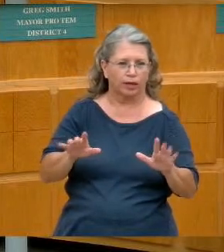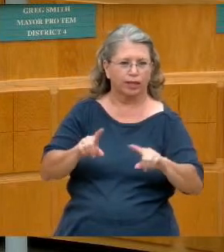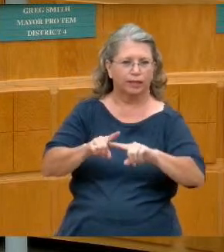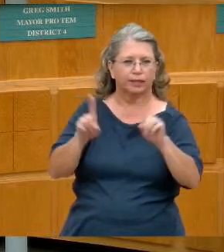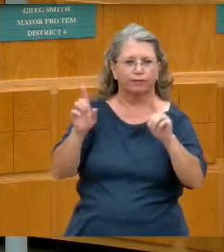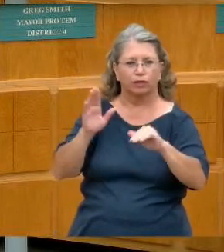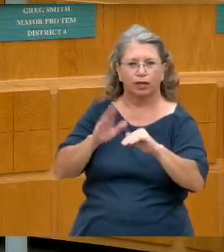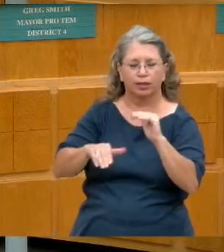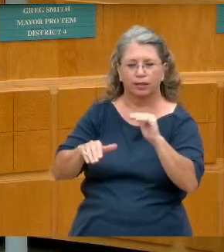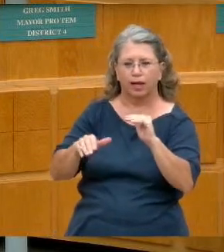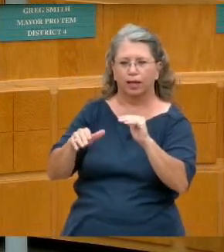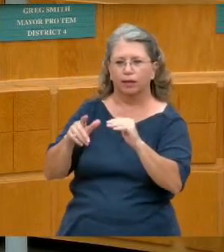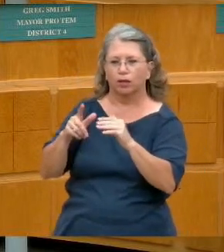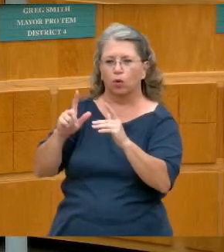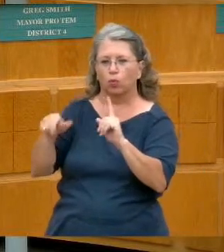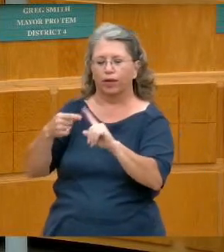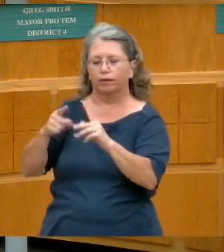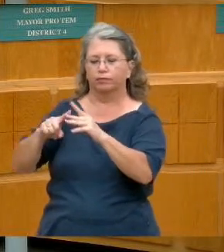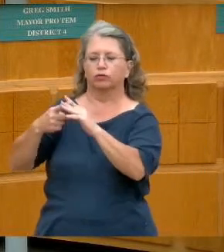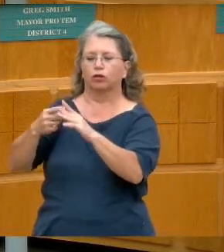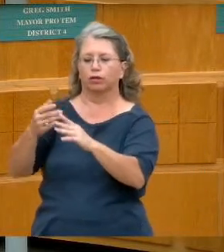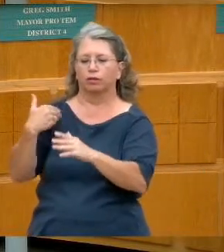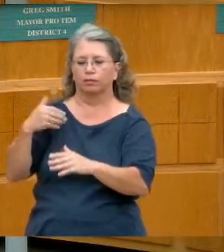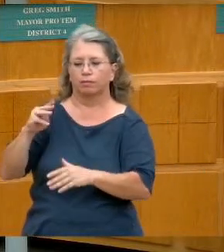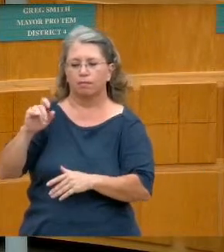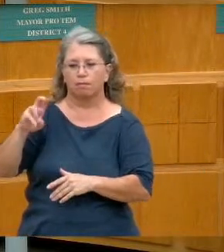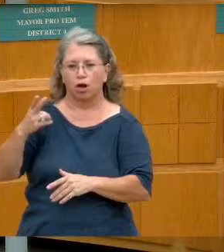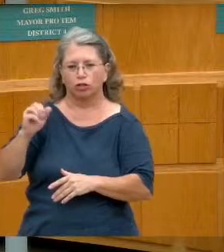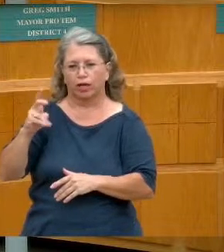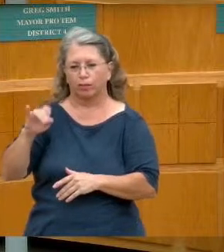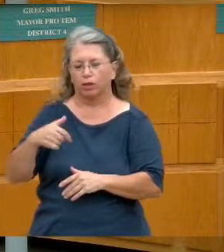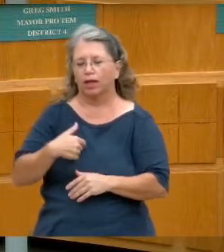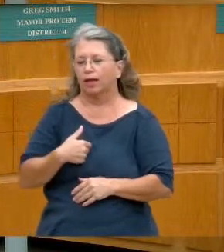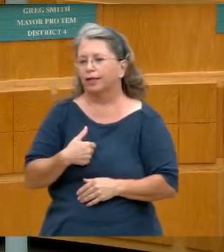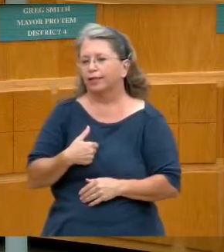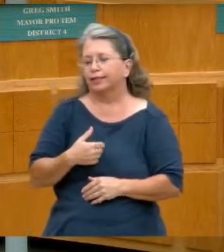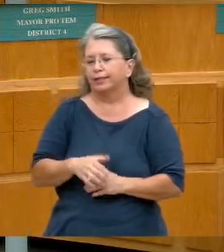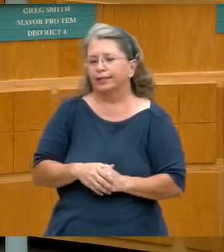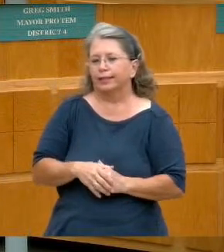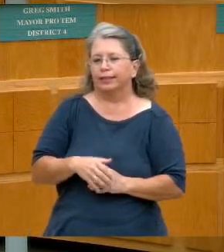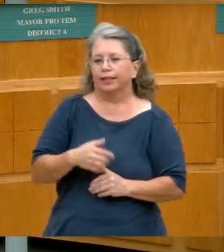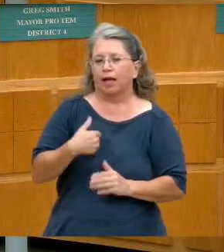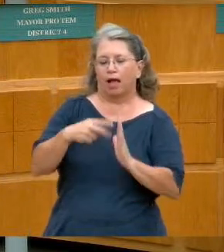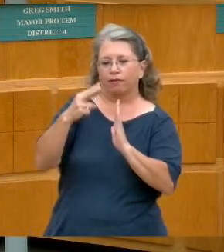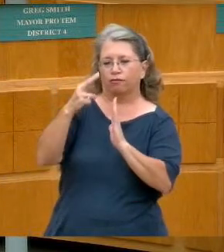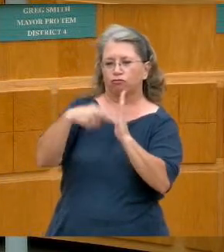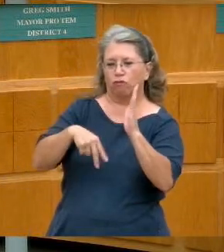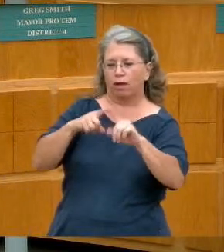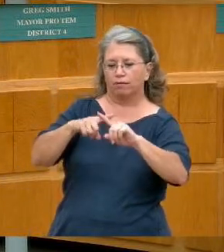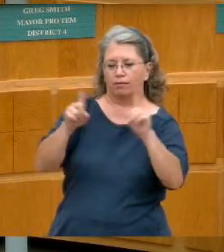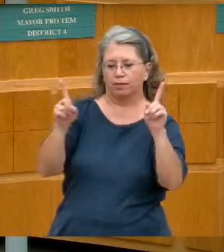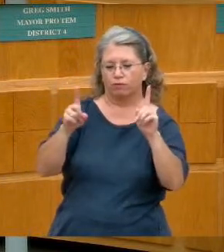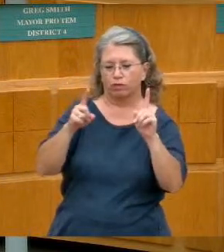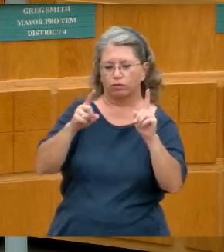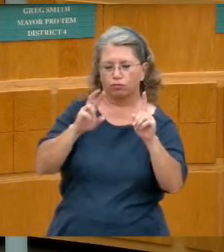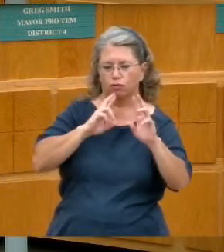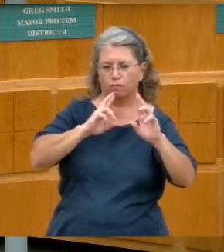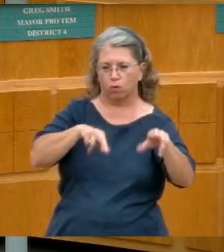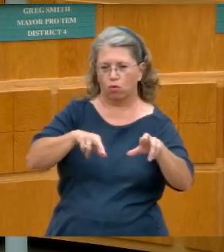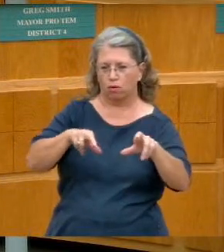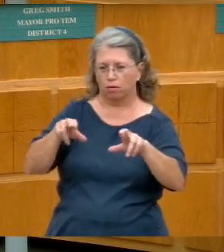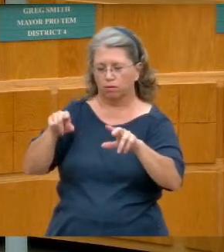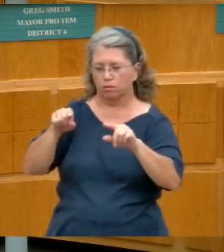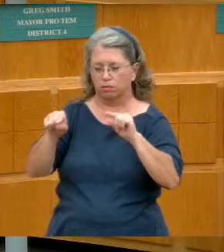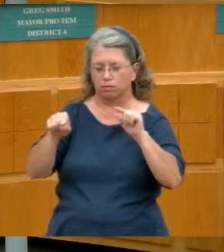April? I have read conflicting reports about that. Certainly, if you look at